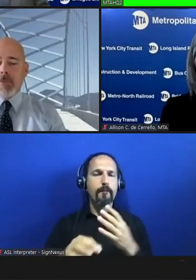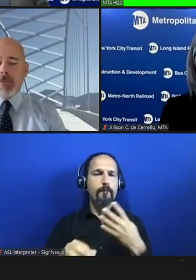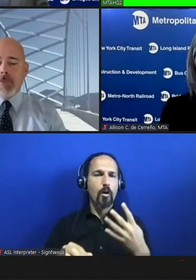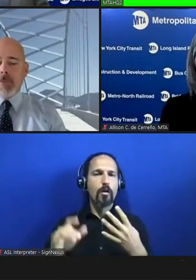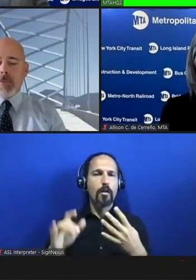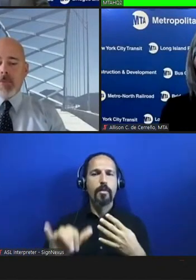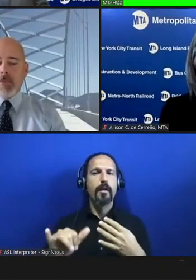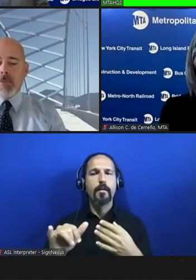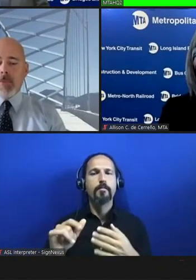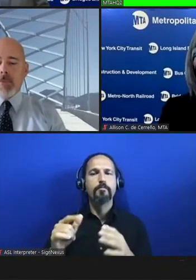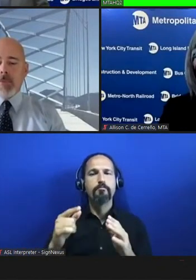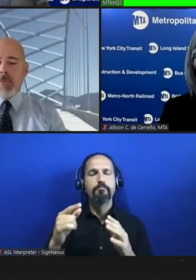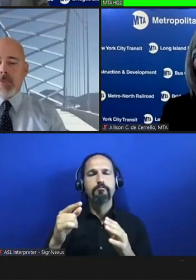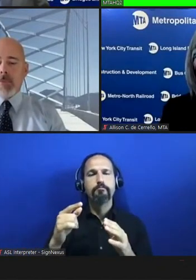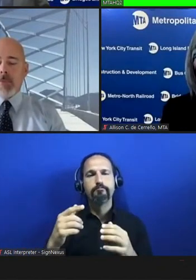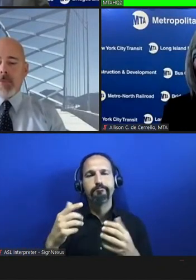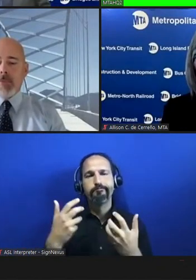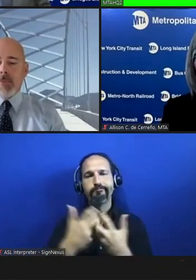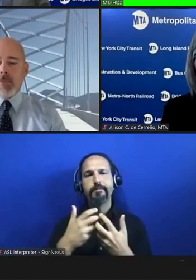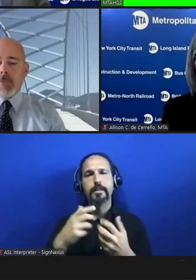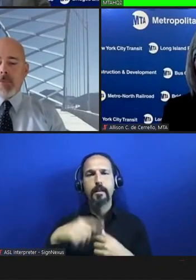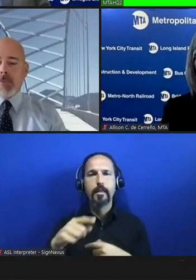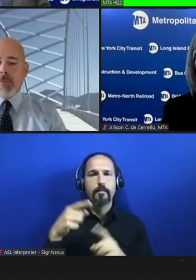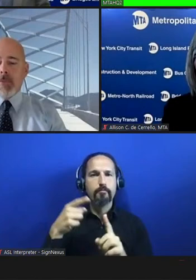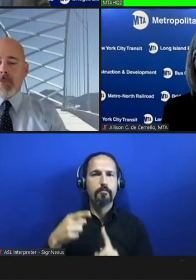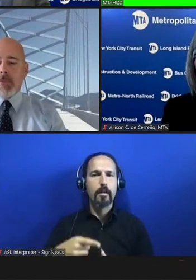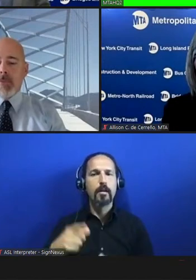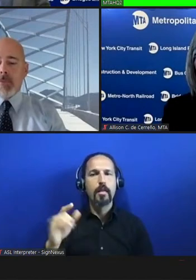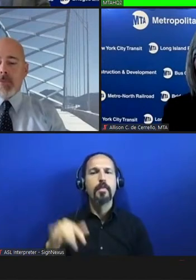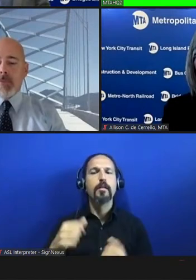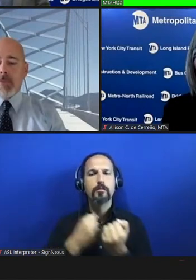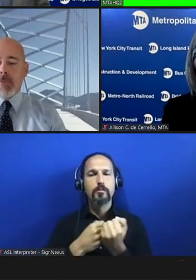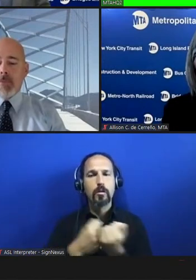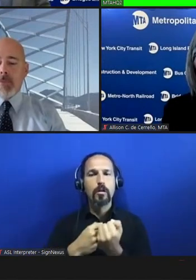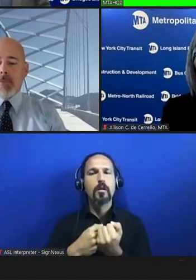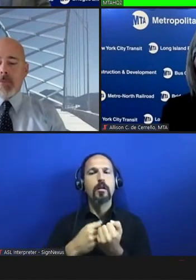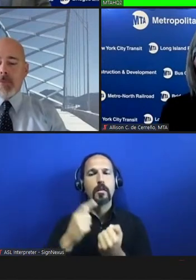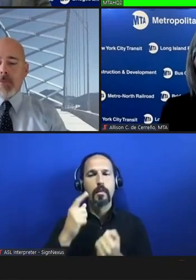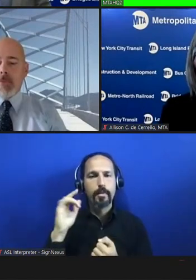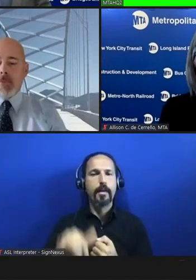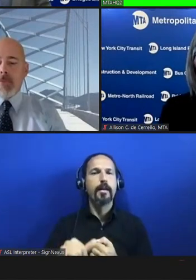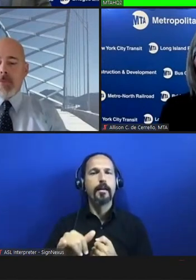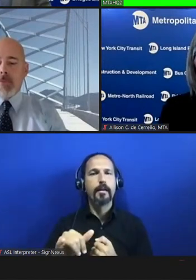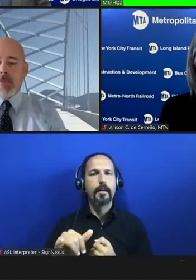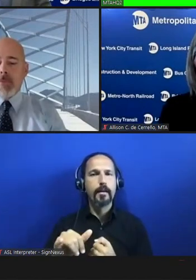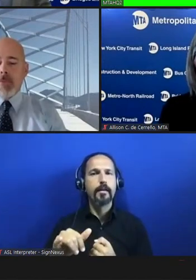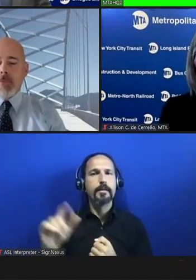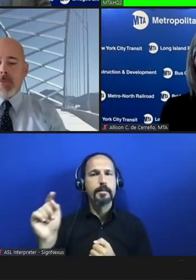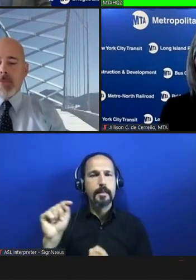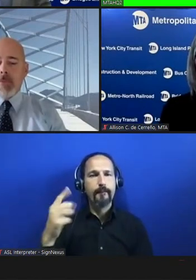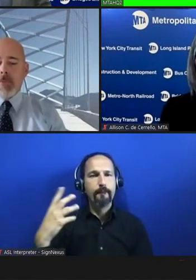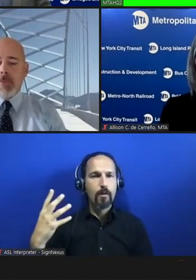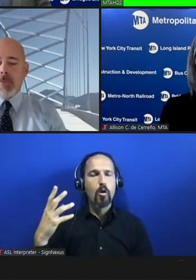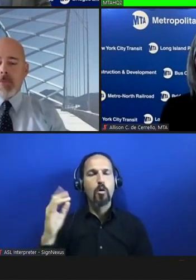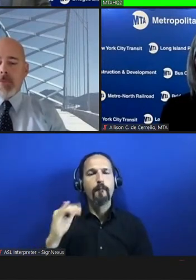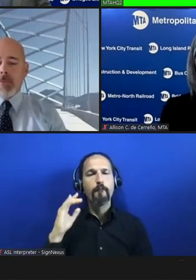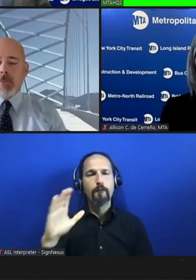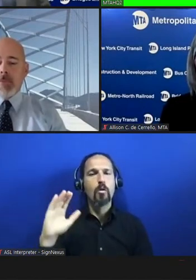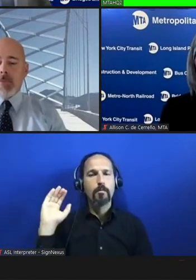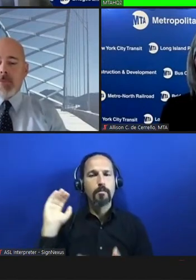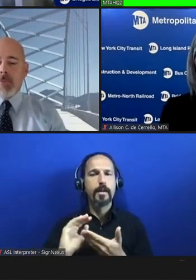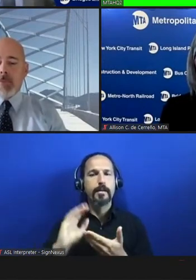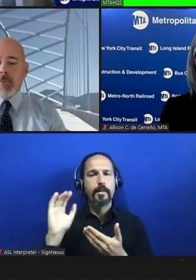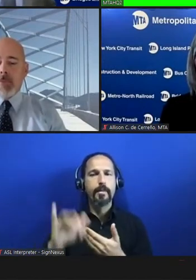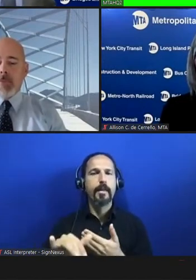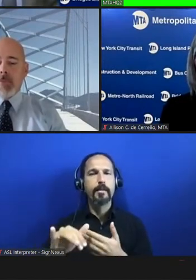objectives mandated by the legislature AIA New York supports option T4 we further support minimizing exemptions to the